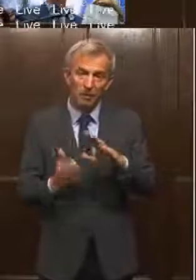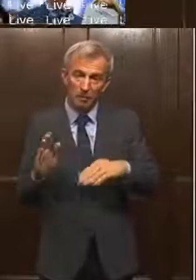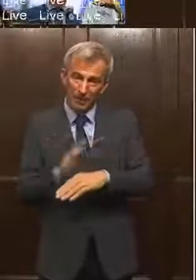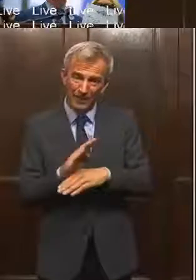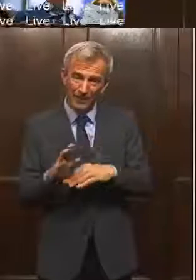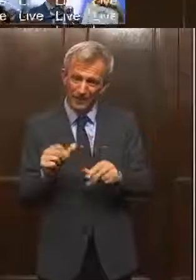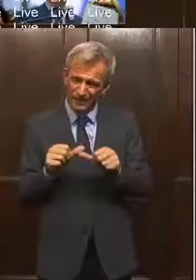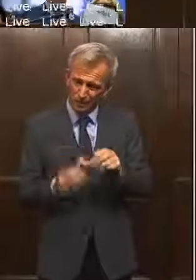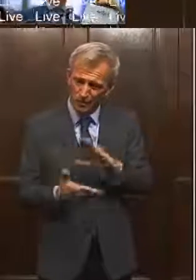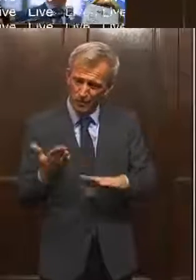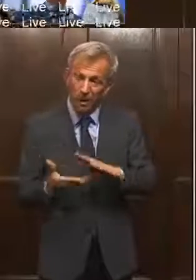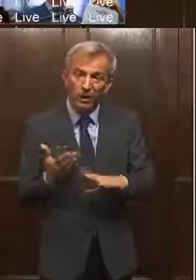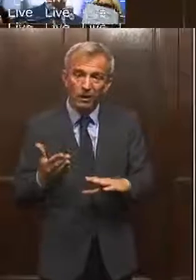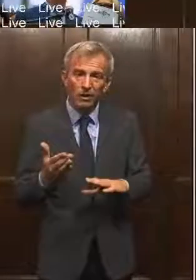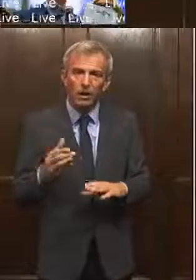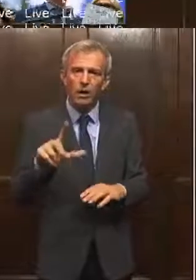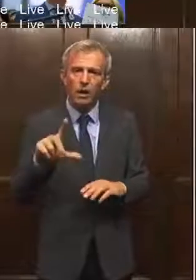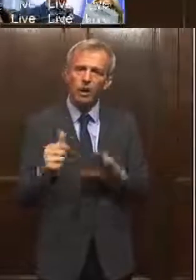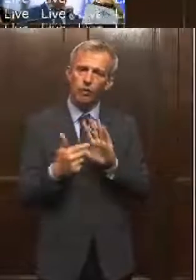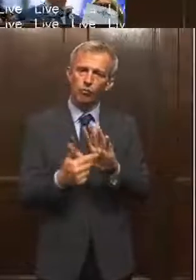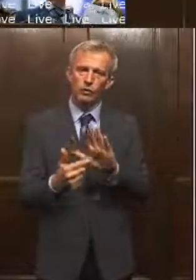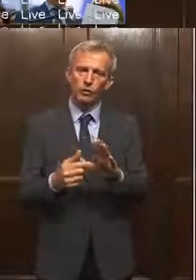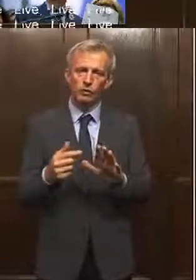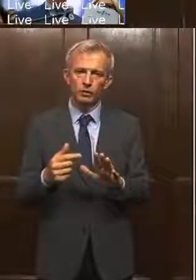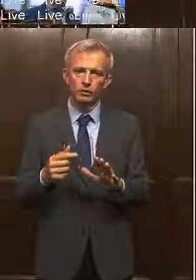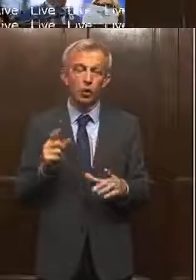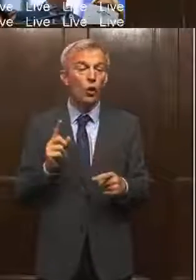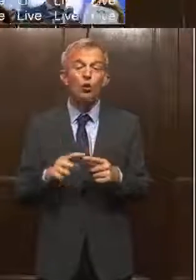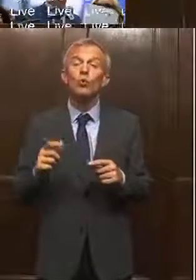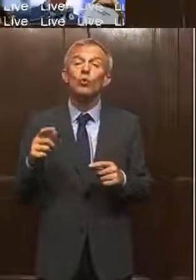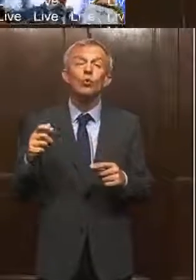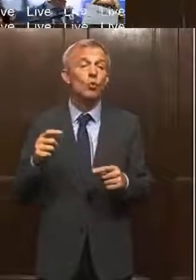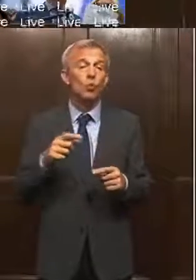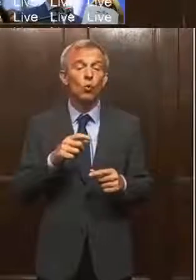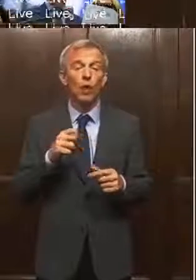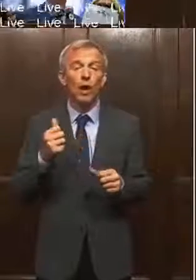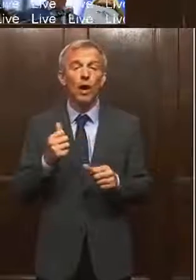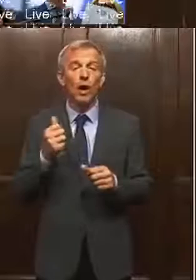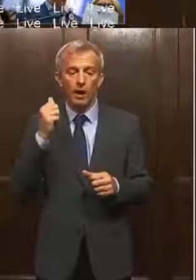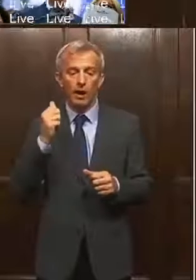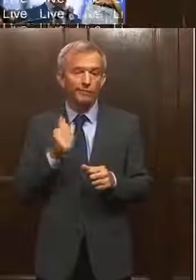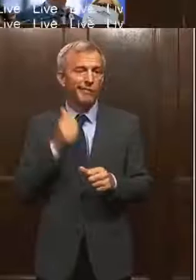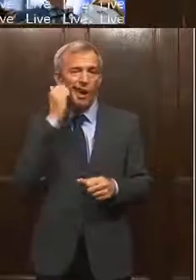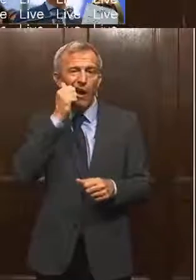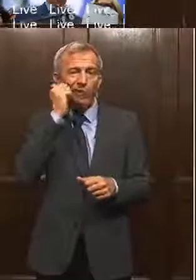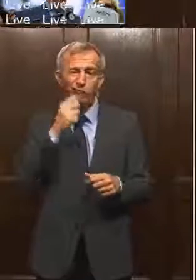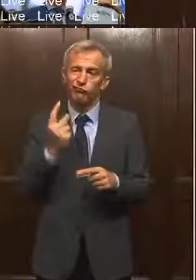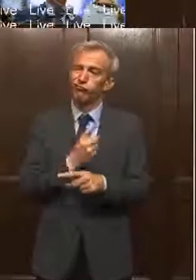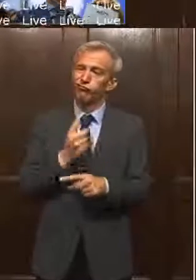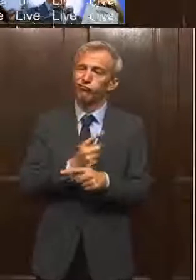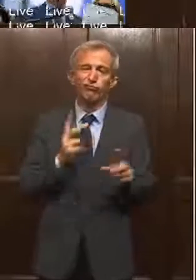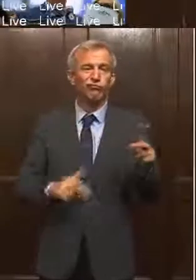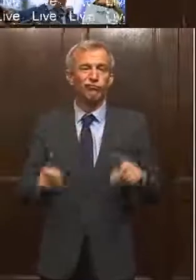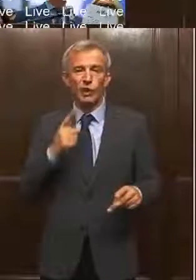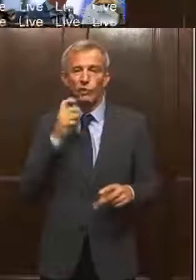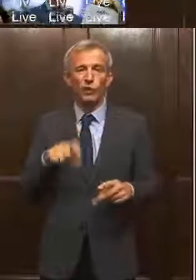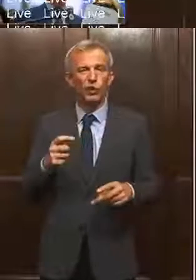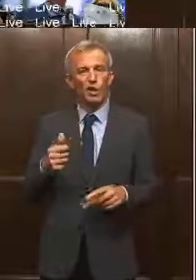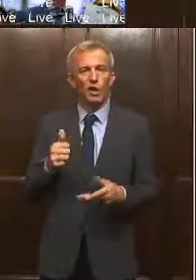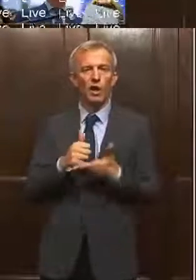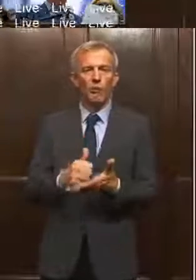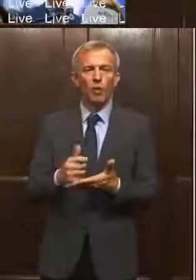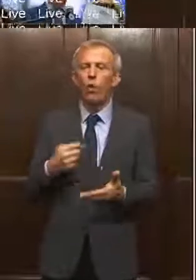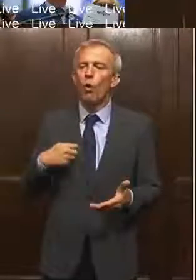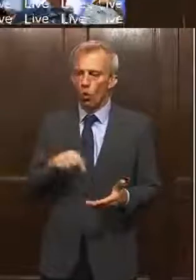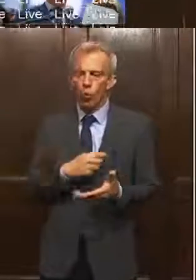afloat, LA Represents to them and to everyday Angelenos who need a little bit more help, that we are here